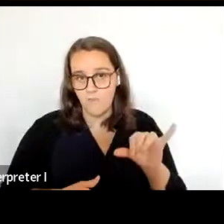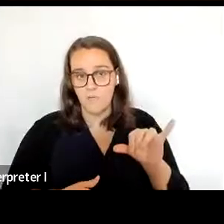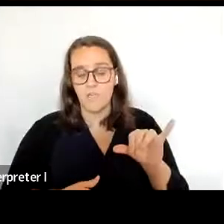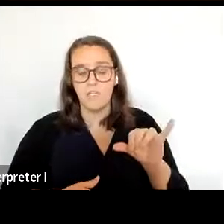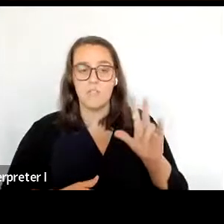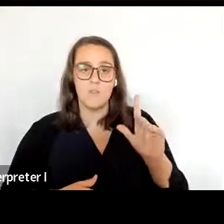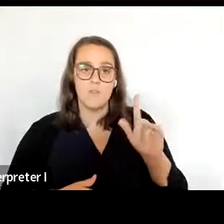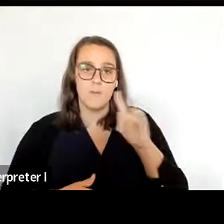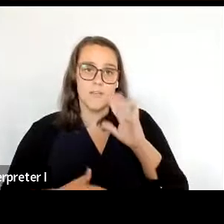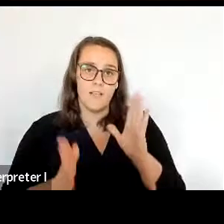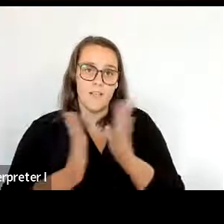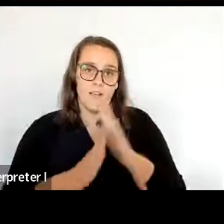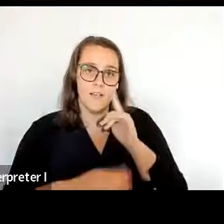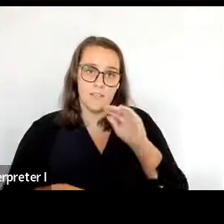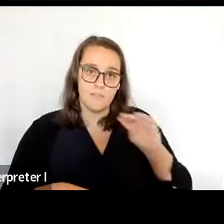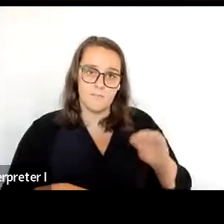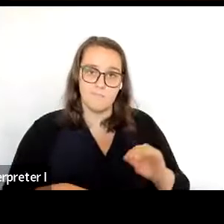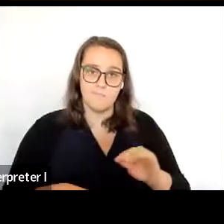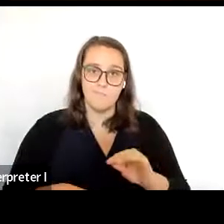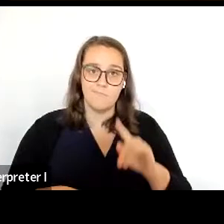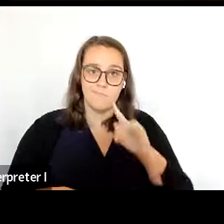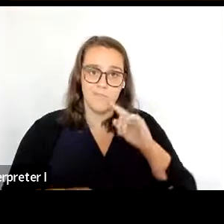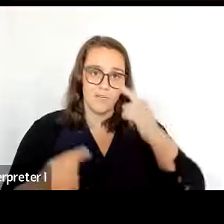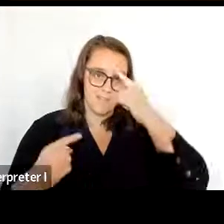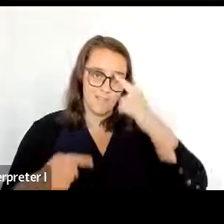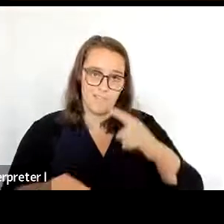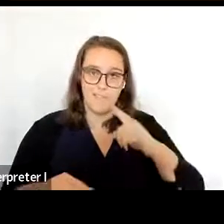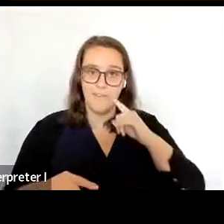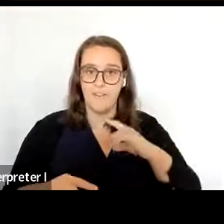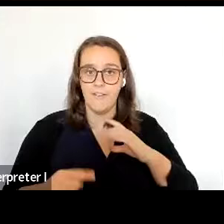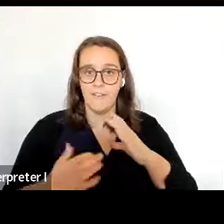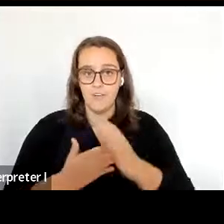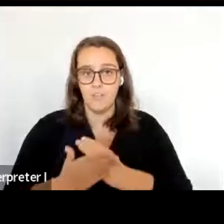on the consent agenda for the legislative meeting to follow.